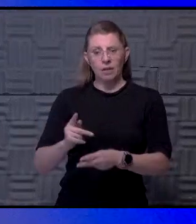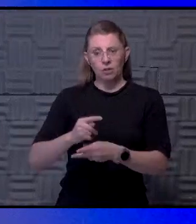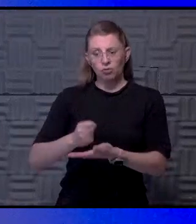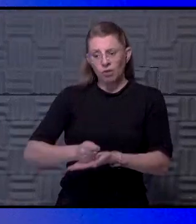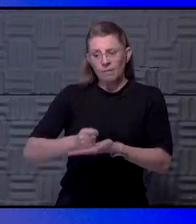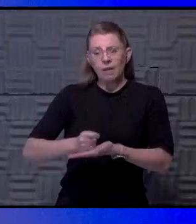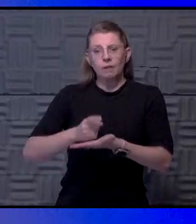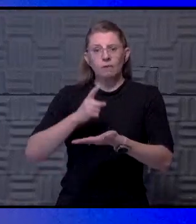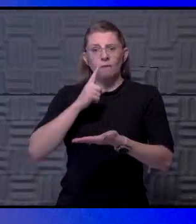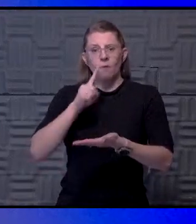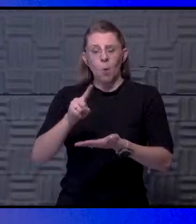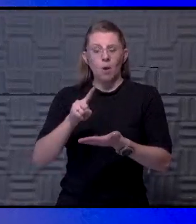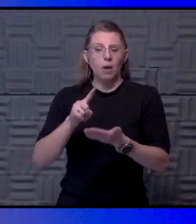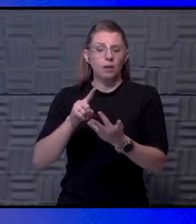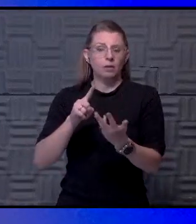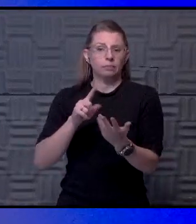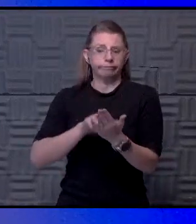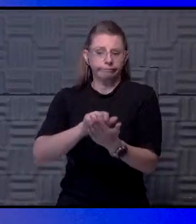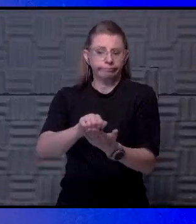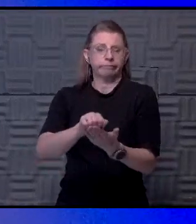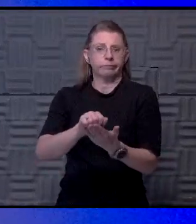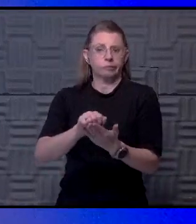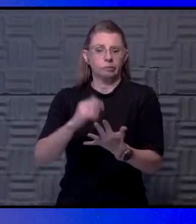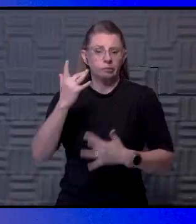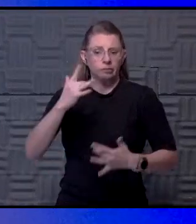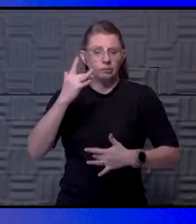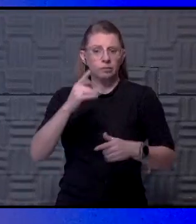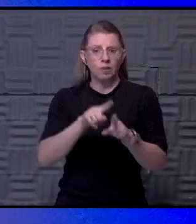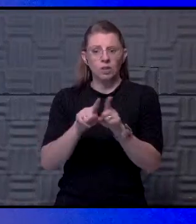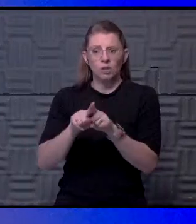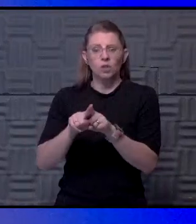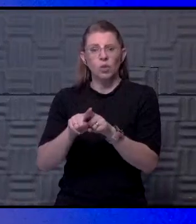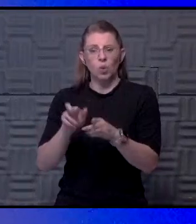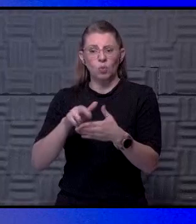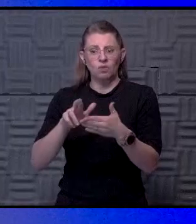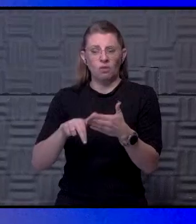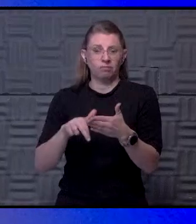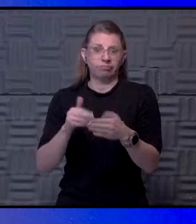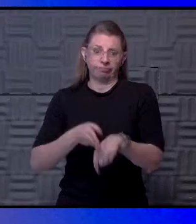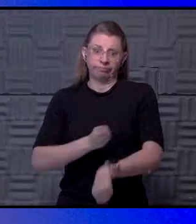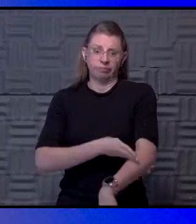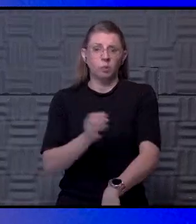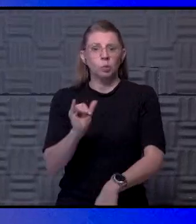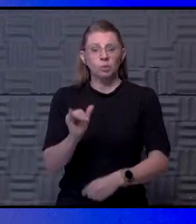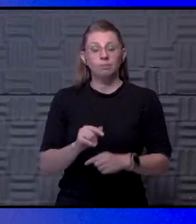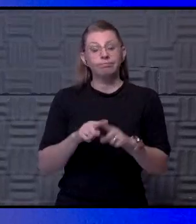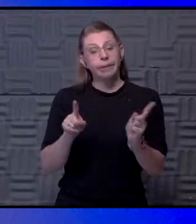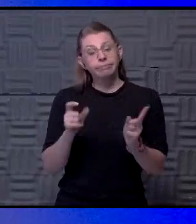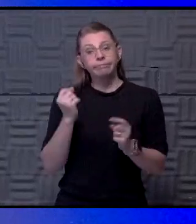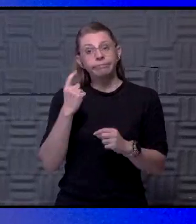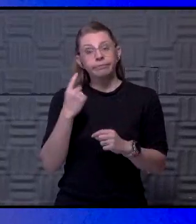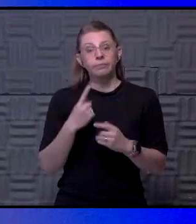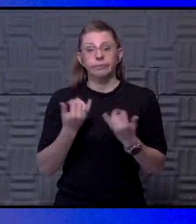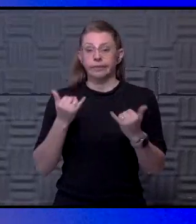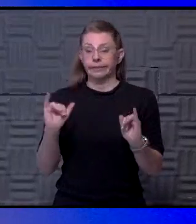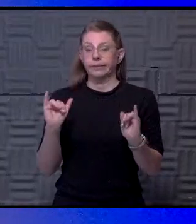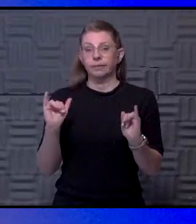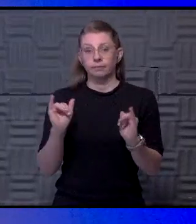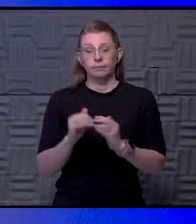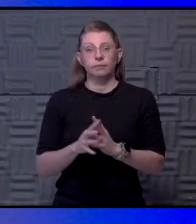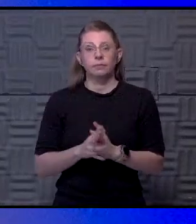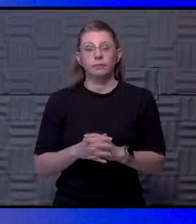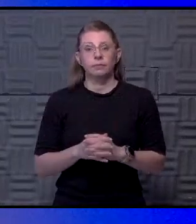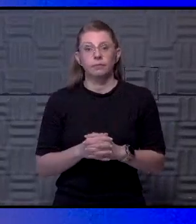of pediatric malignancies and significant improvement in prognosis outcome. But nevertheless, there's still a